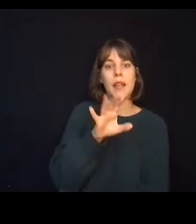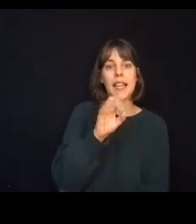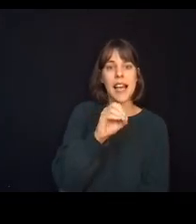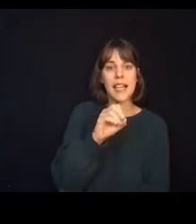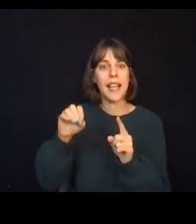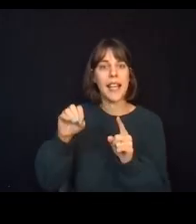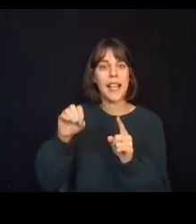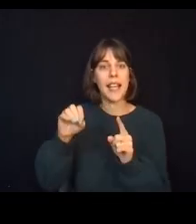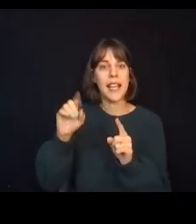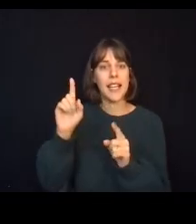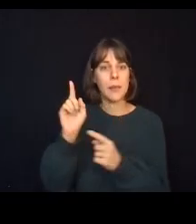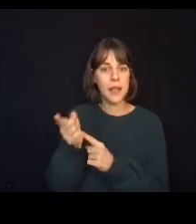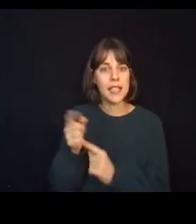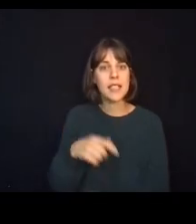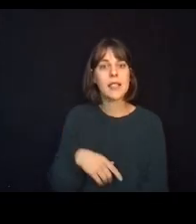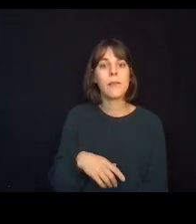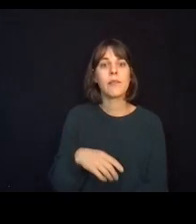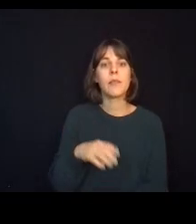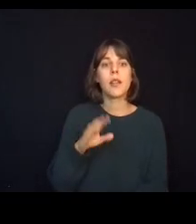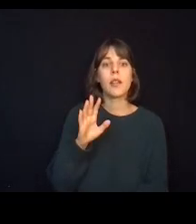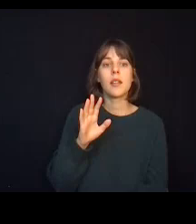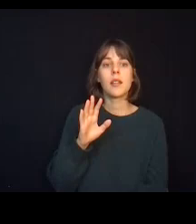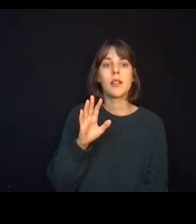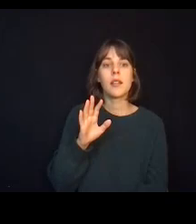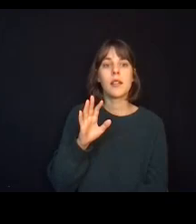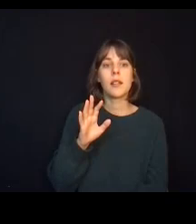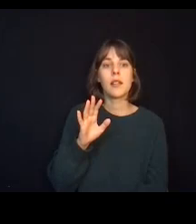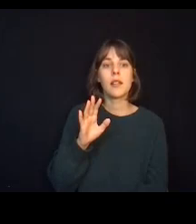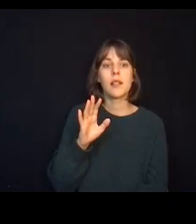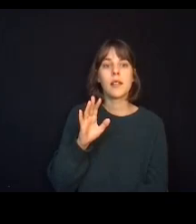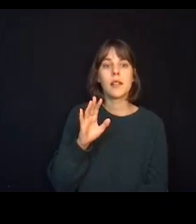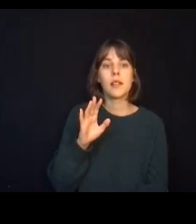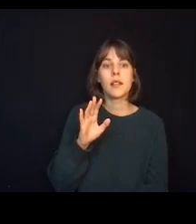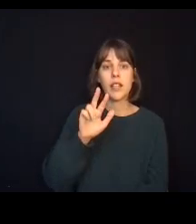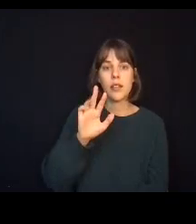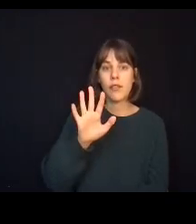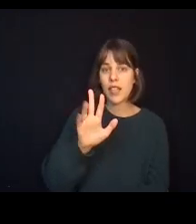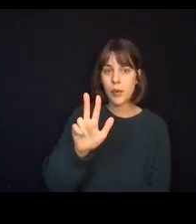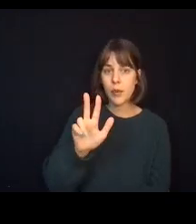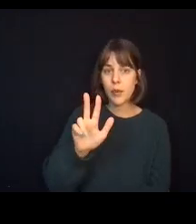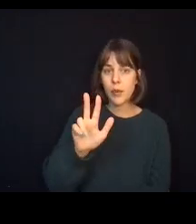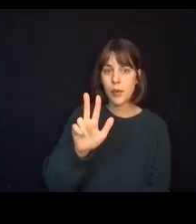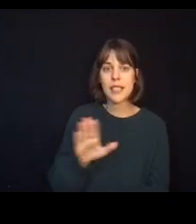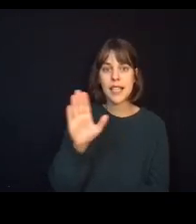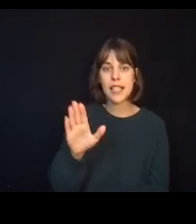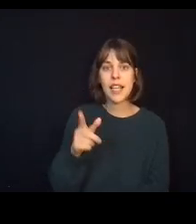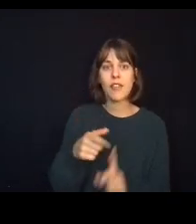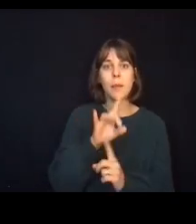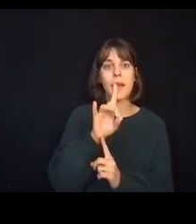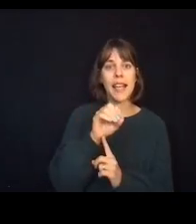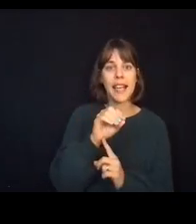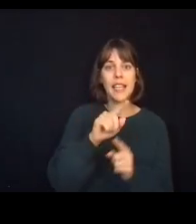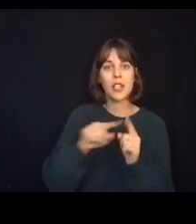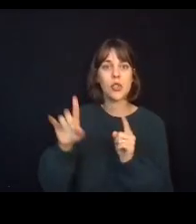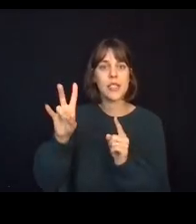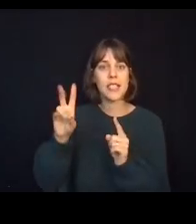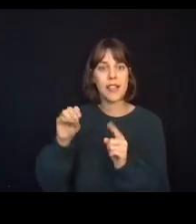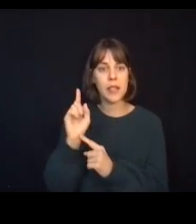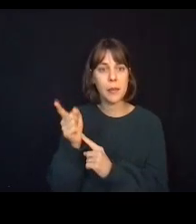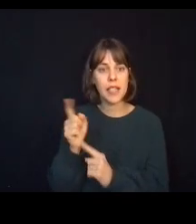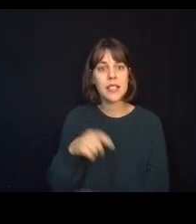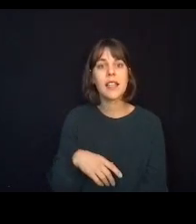80 minutes to 70 minutes. And we do have some frequency changes on the 75. We have implemented a long and short